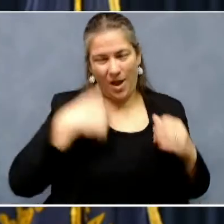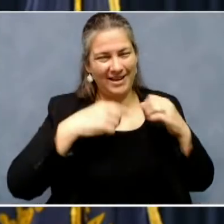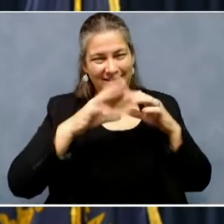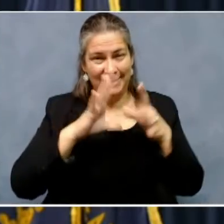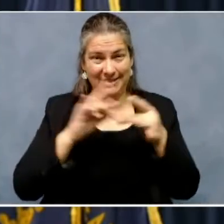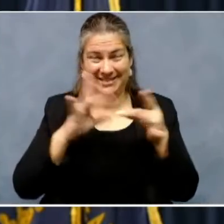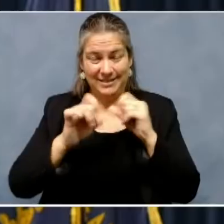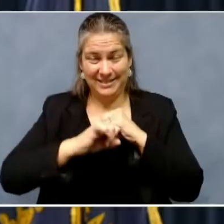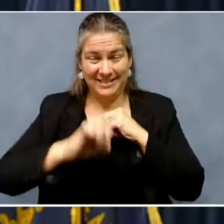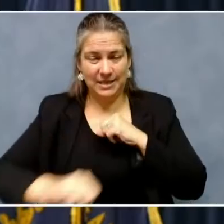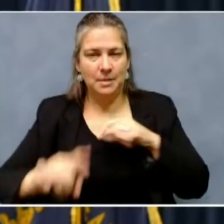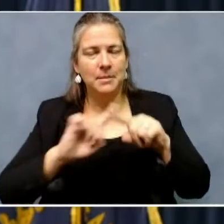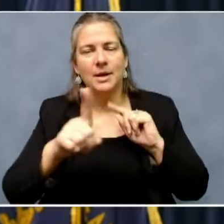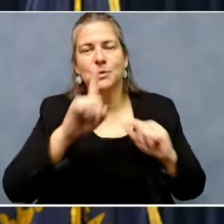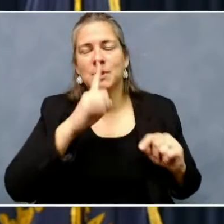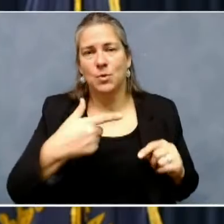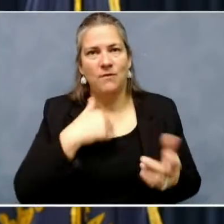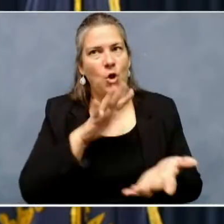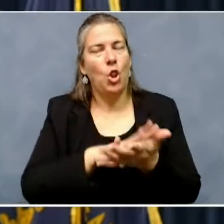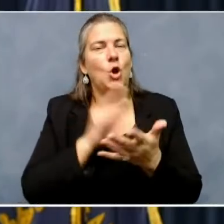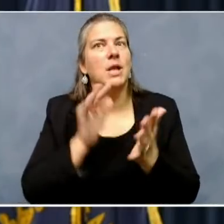lived through, we certainly learned a lot